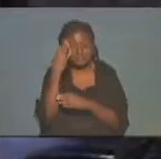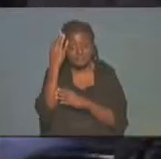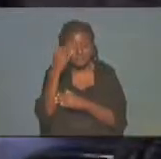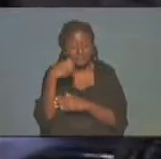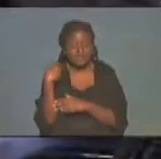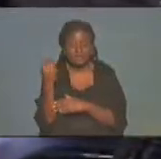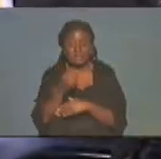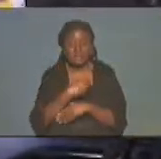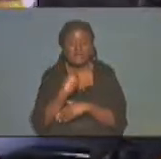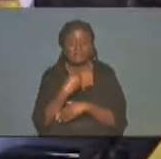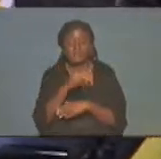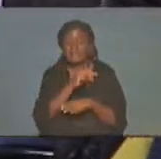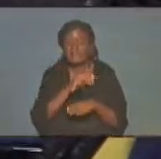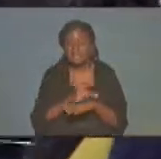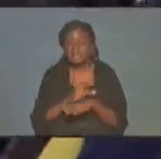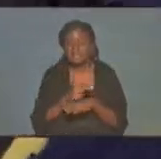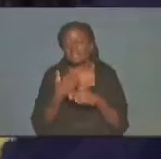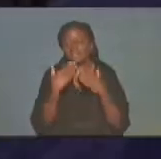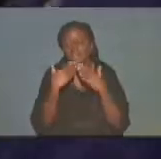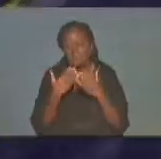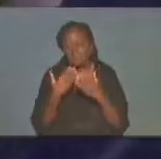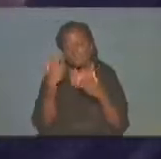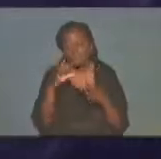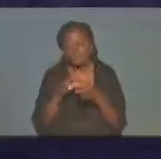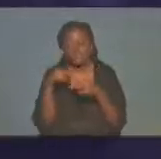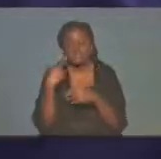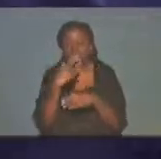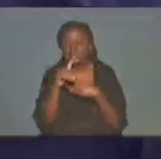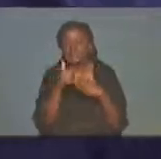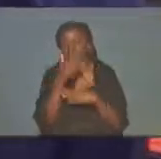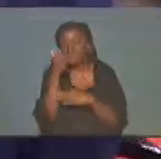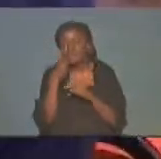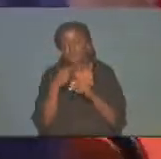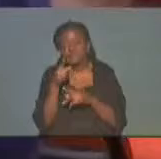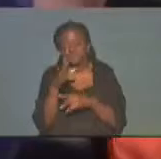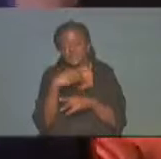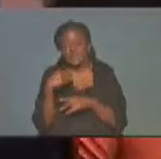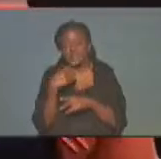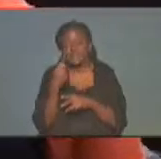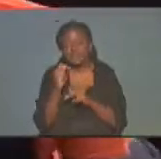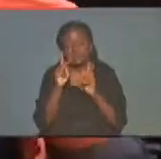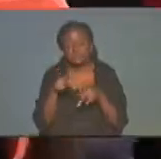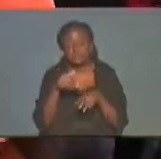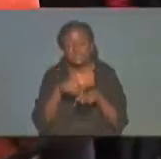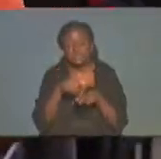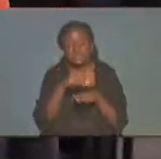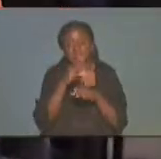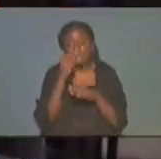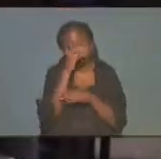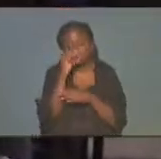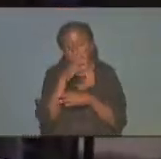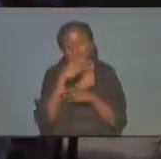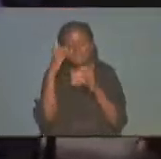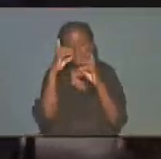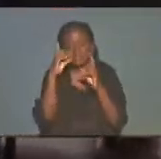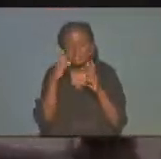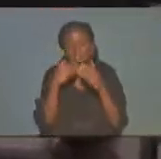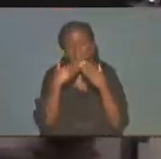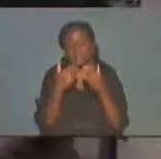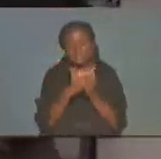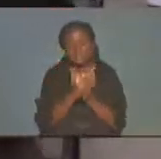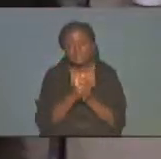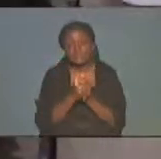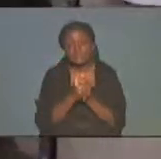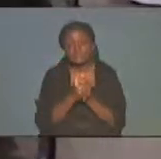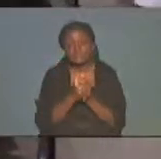nation. Robin Lyons, thank you so much for joining us, and all the best to you and the officials at the Ministry of Education. Thank you so much.